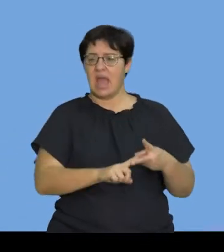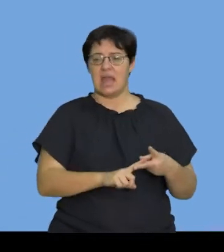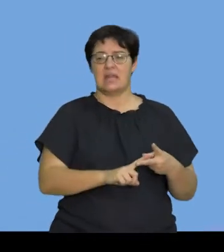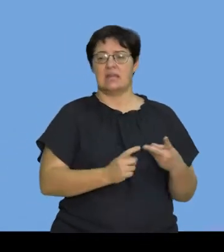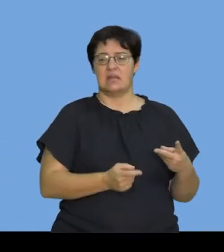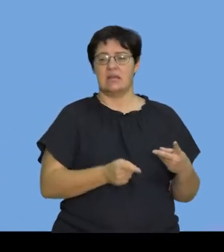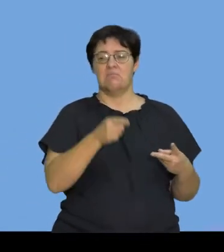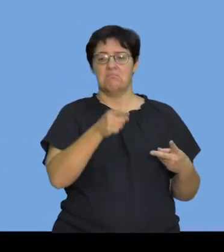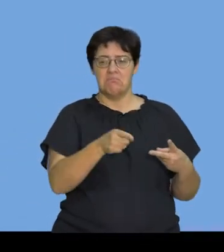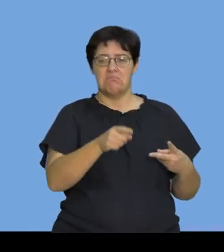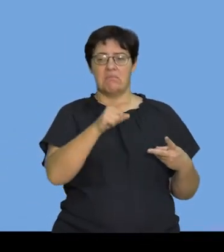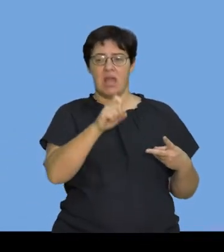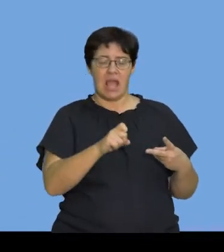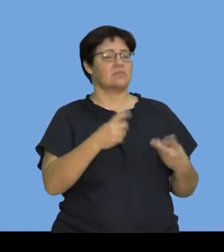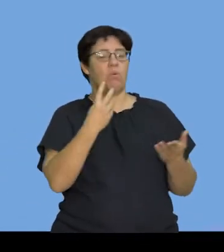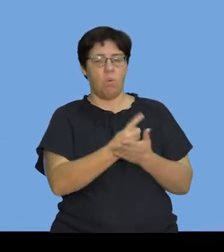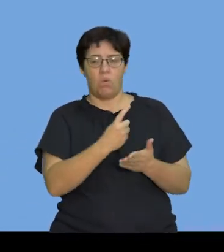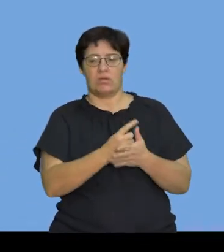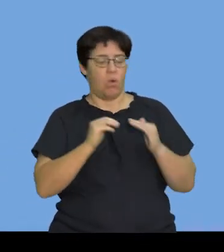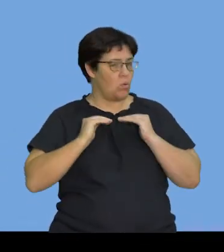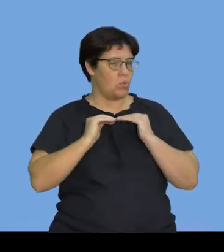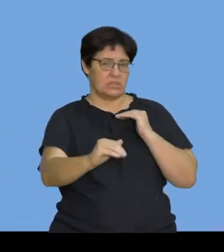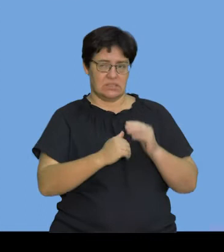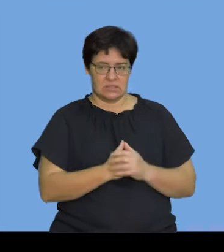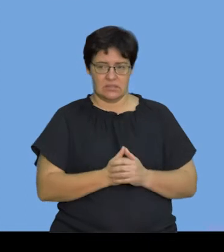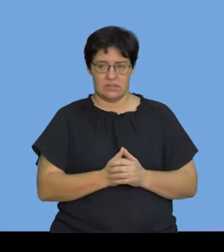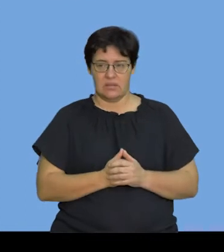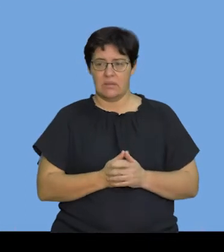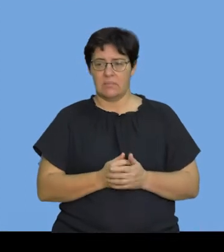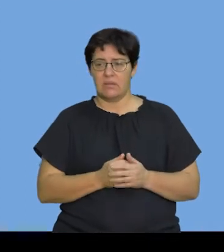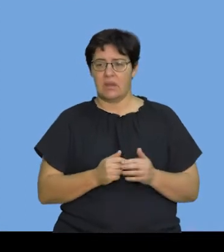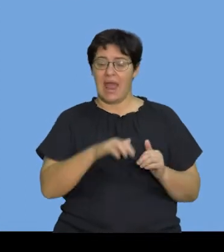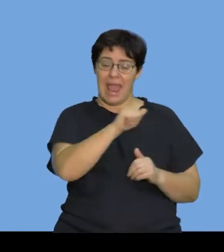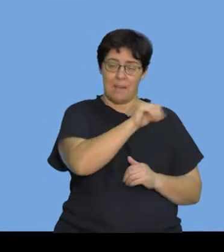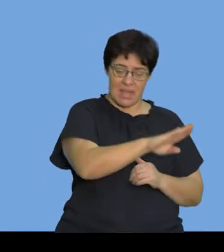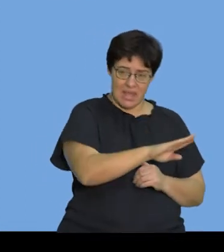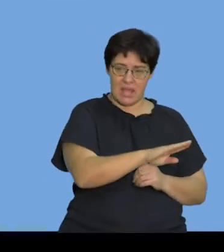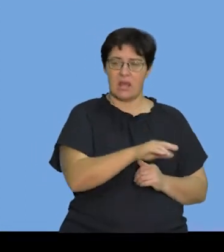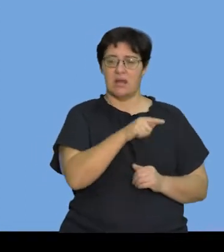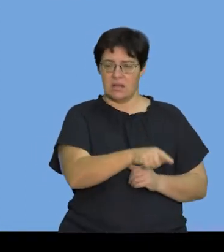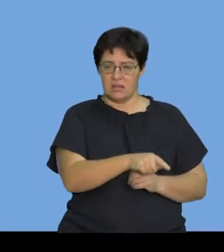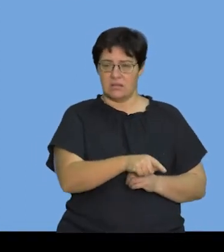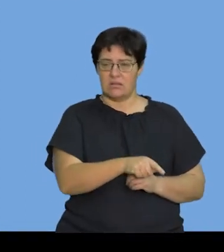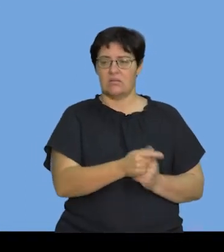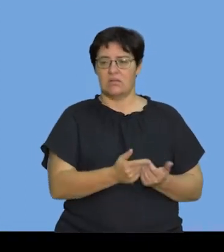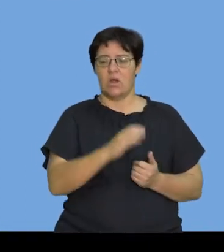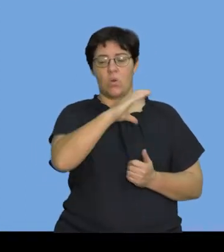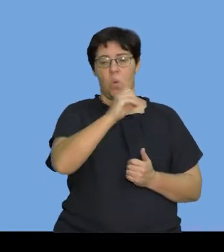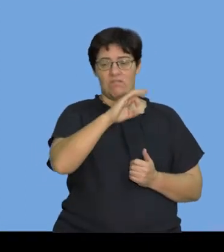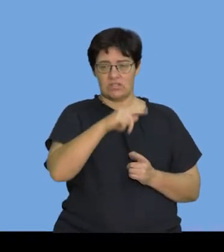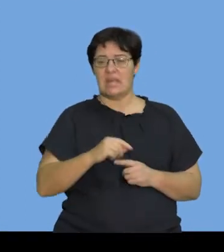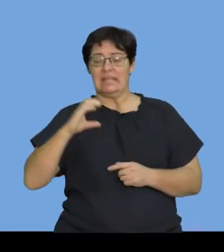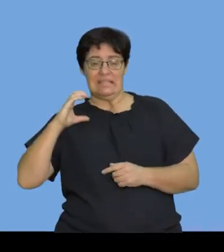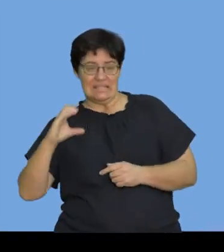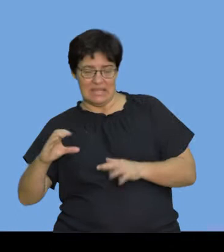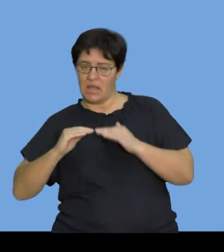for that matter. Even 0 can be the c, but the a and the b are normally called coefficients because they